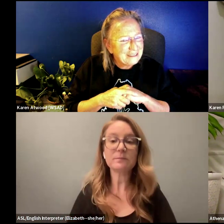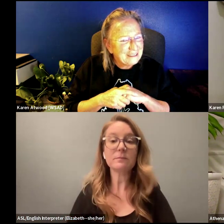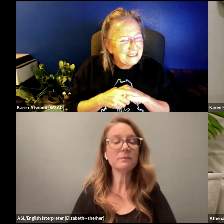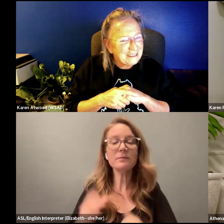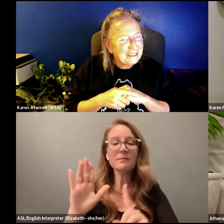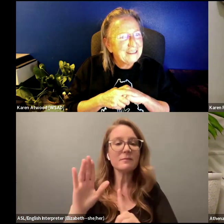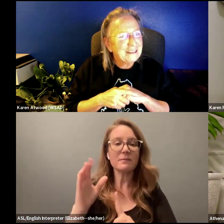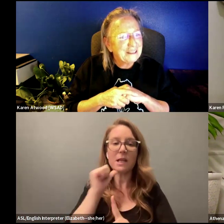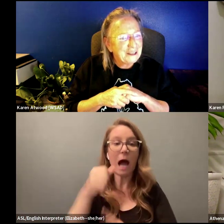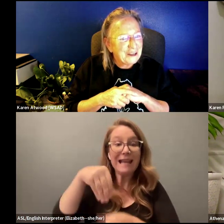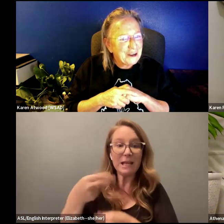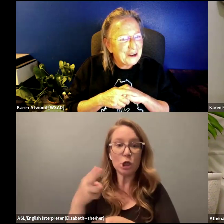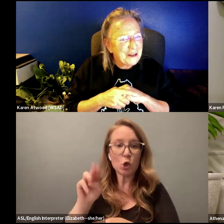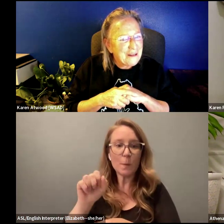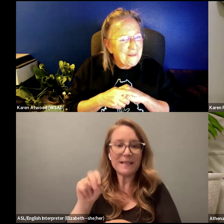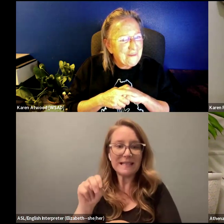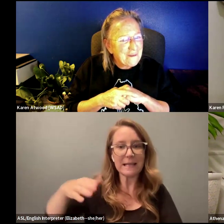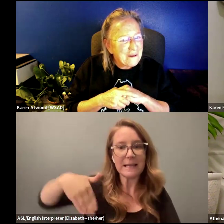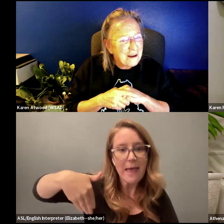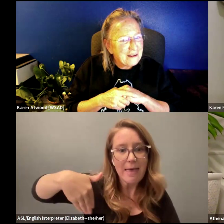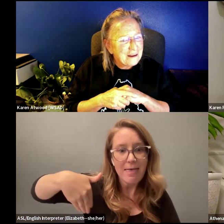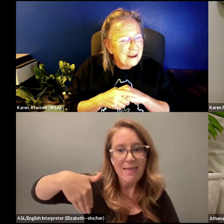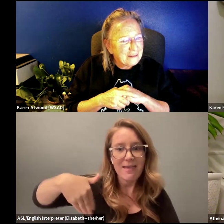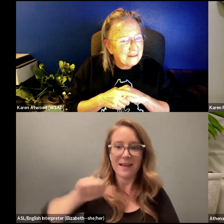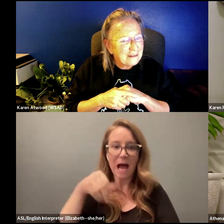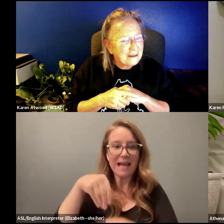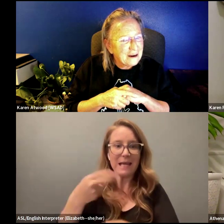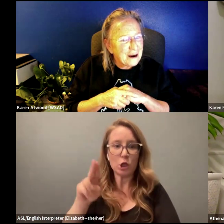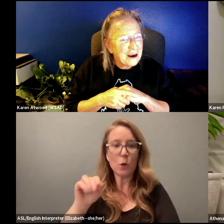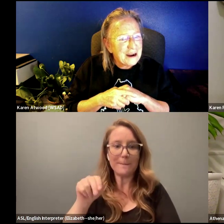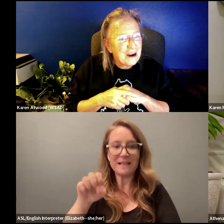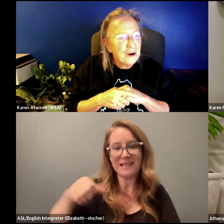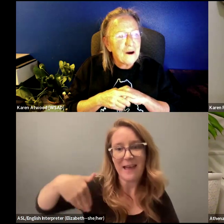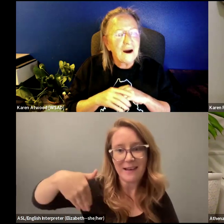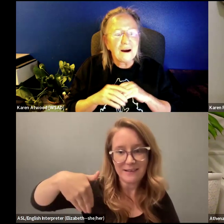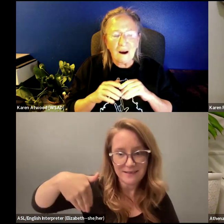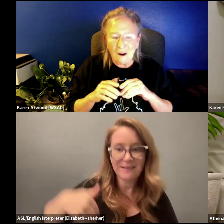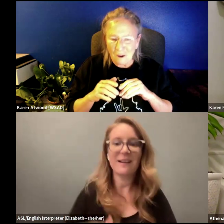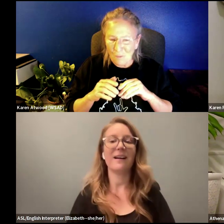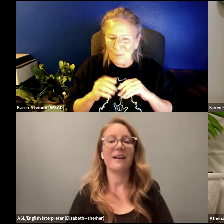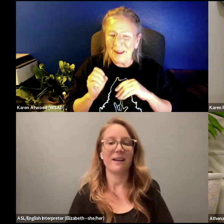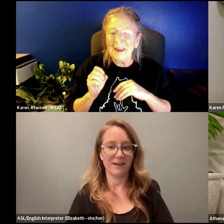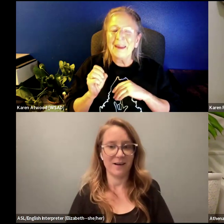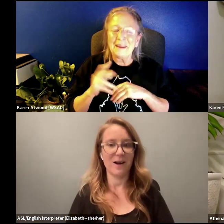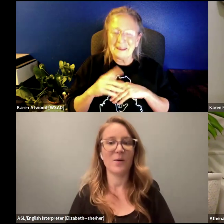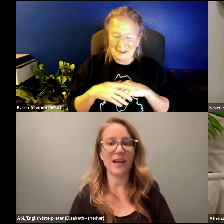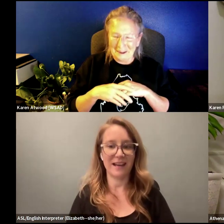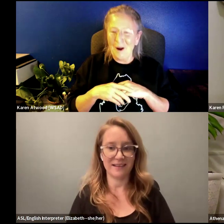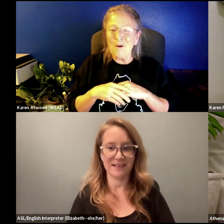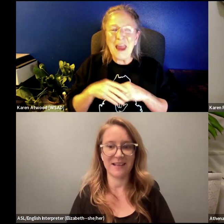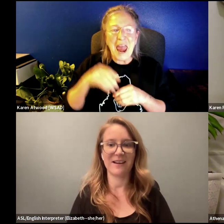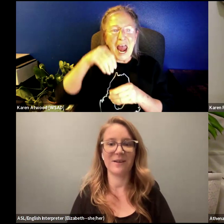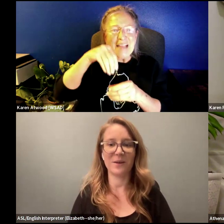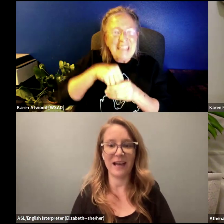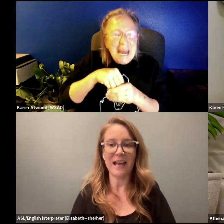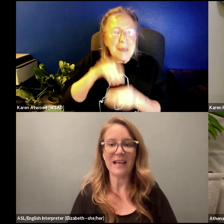because it's not in humans yet. Not in humans.